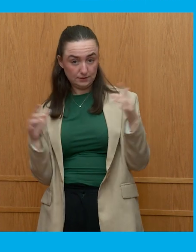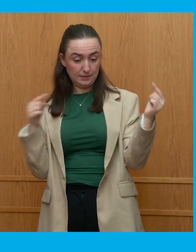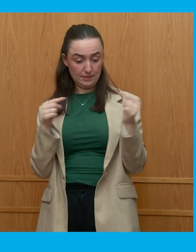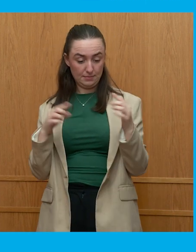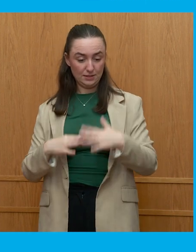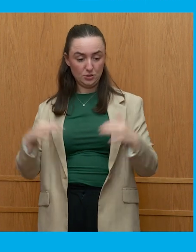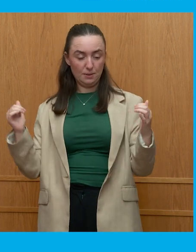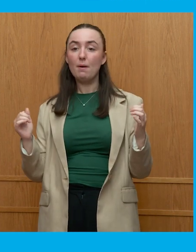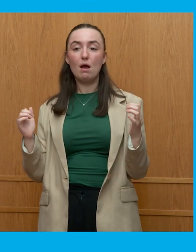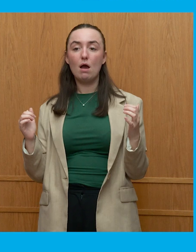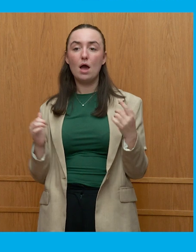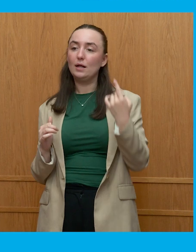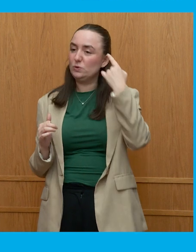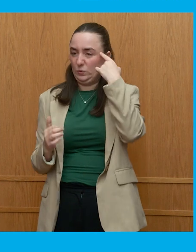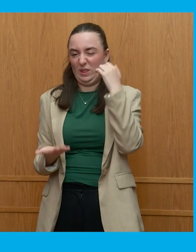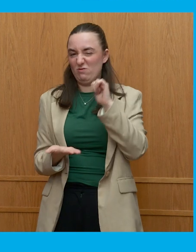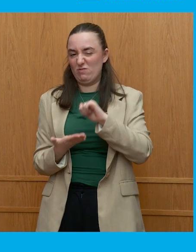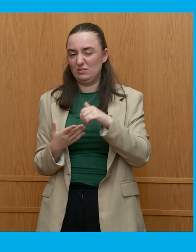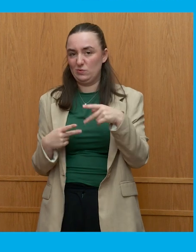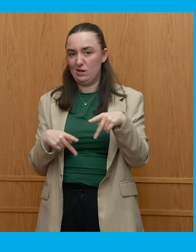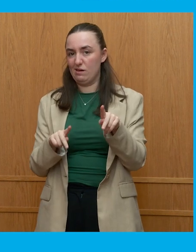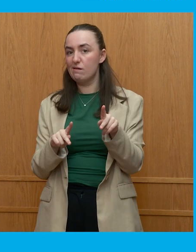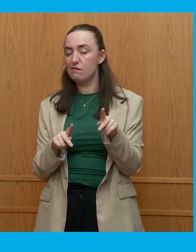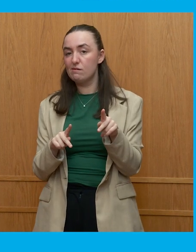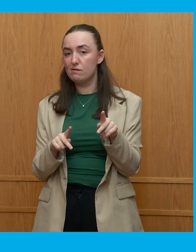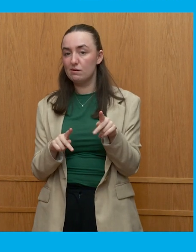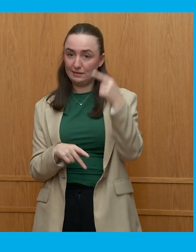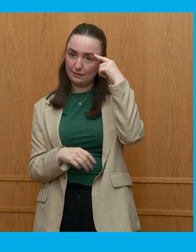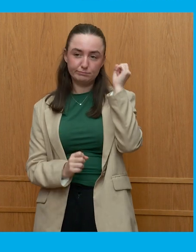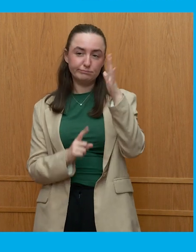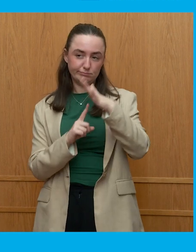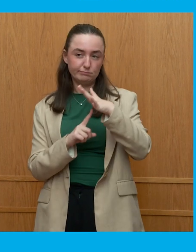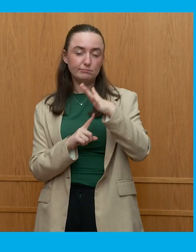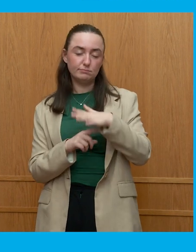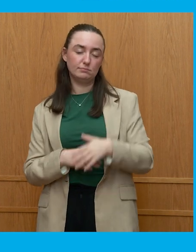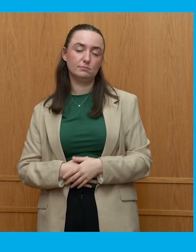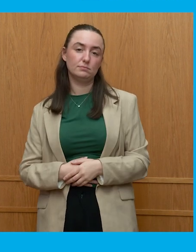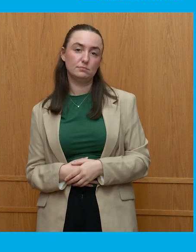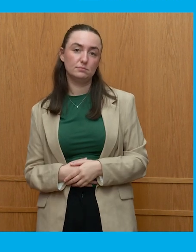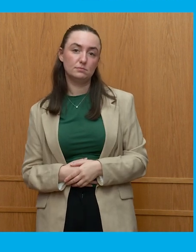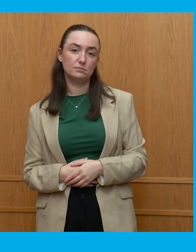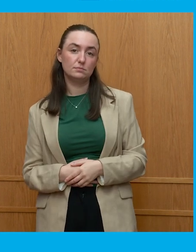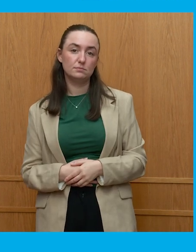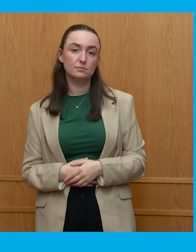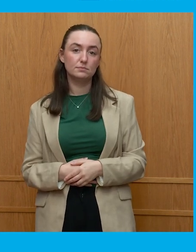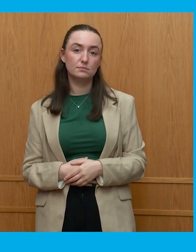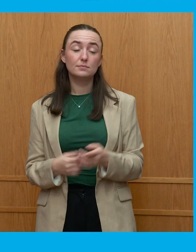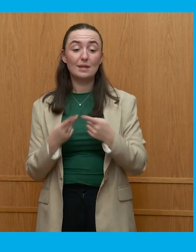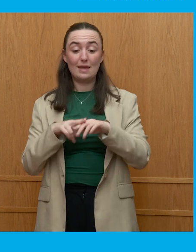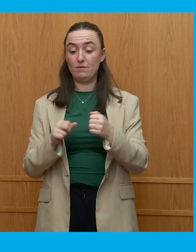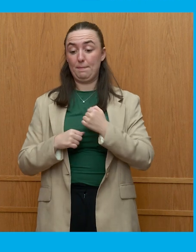done sensitively enough. And I think that's a key point. If it had been in my